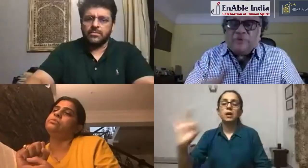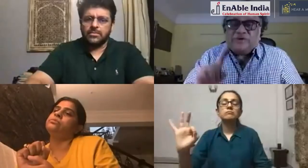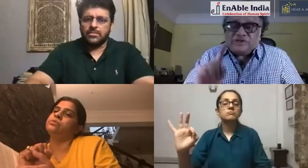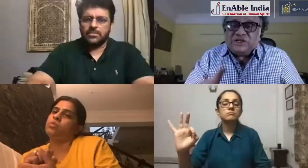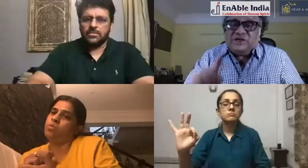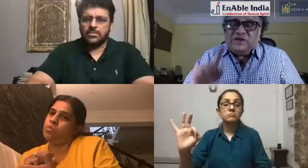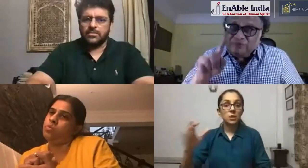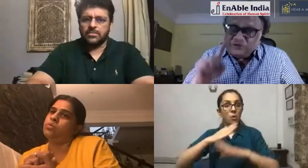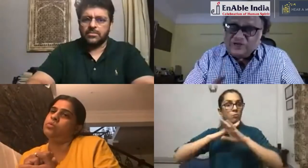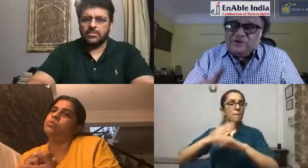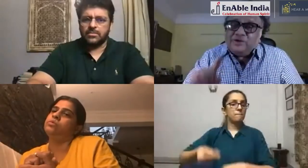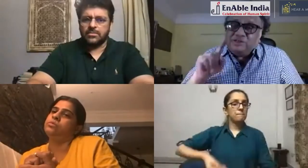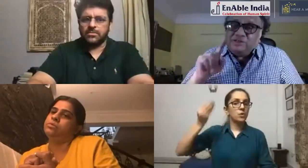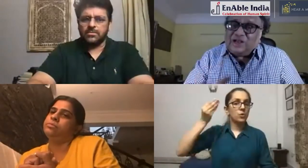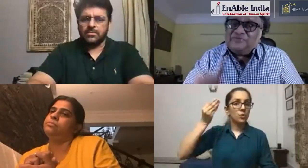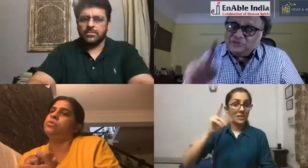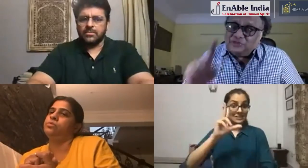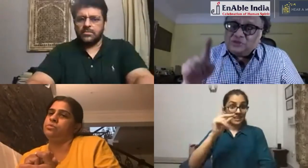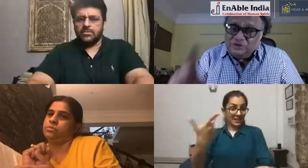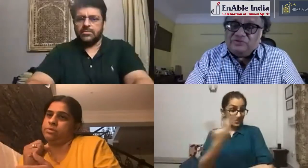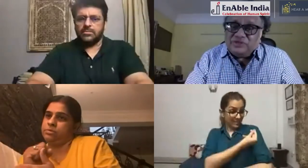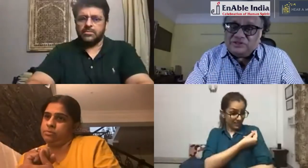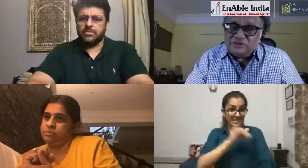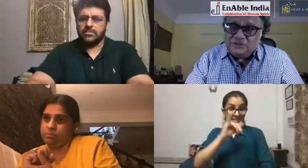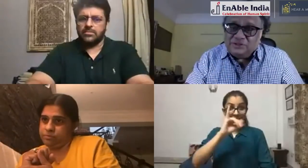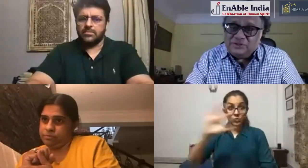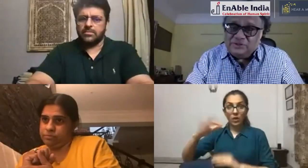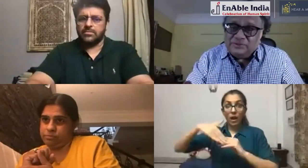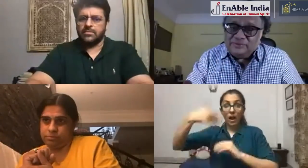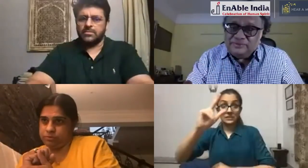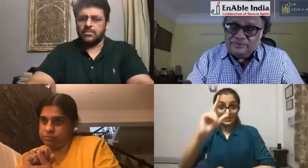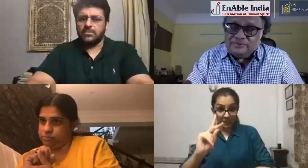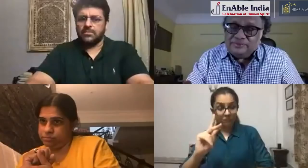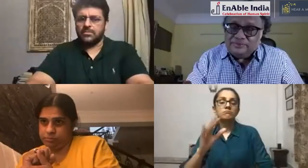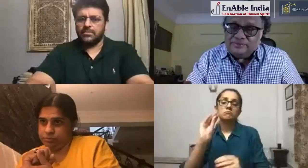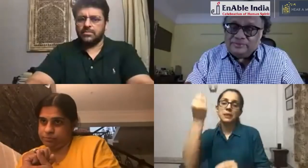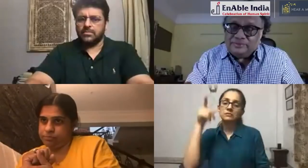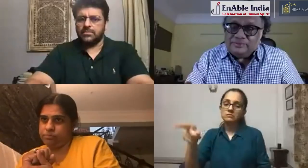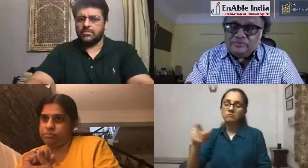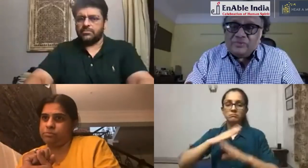More protection if second dose is after 6 to 8 weeks.